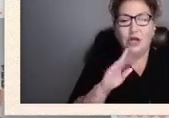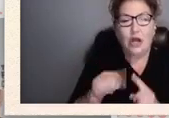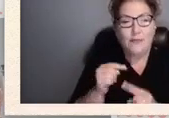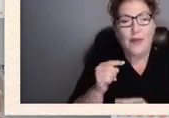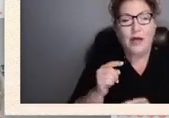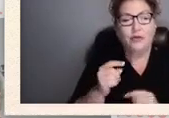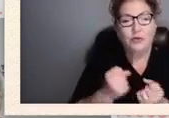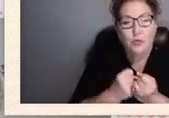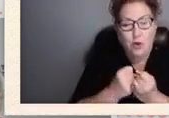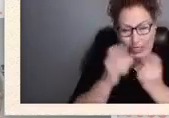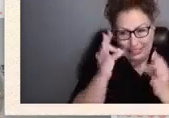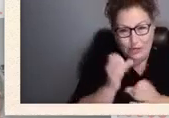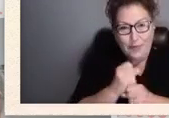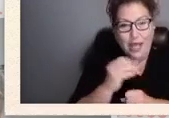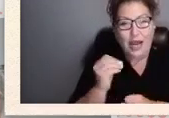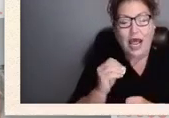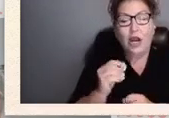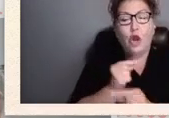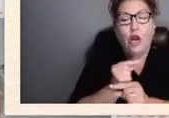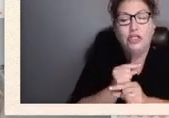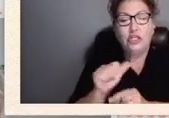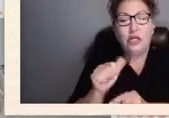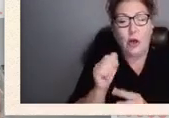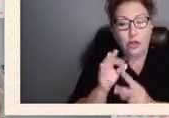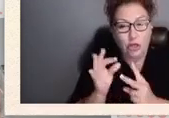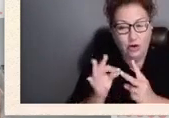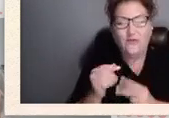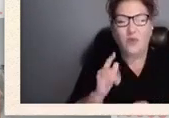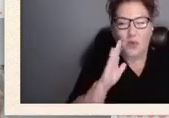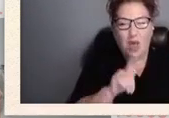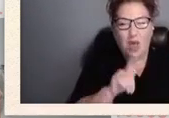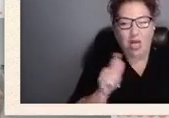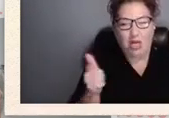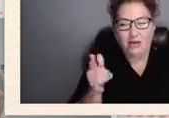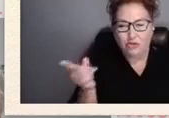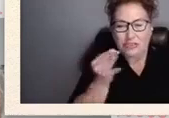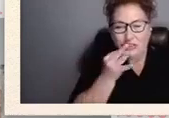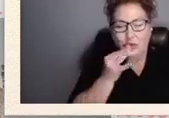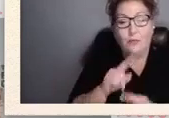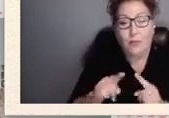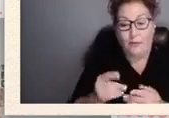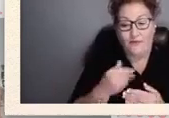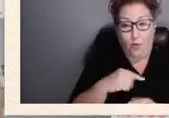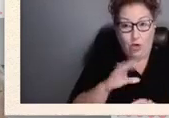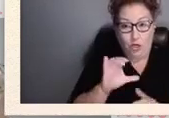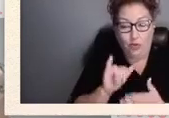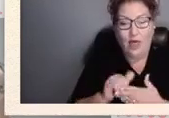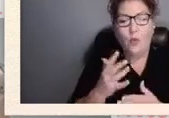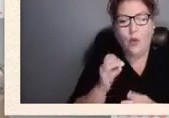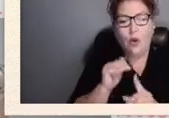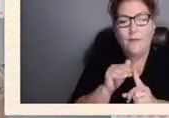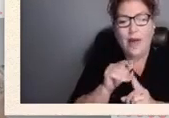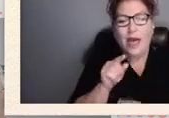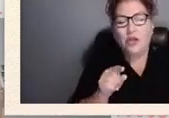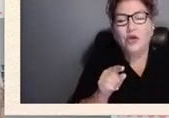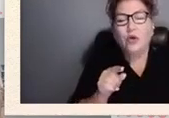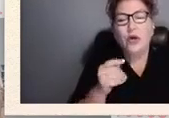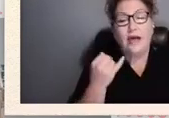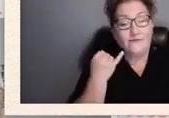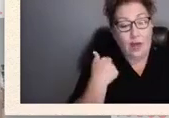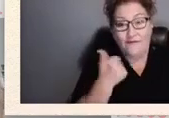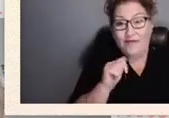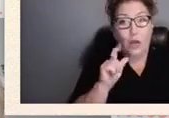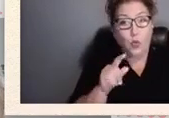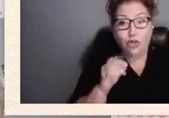alternatives. We're going to hand it off to her momentarily, but before we do, we just want to remind you, if you have any questions or comments, feel